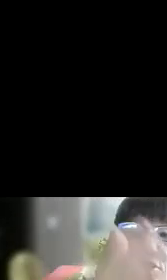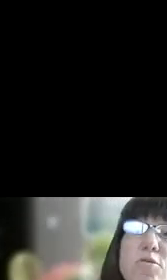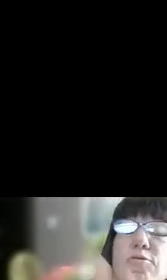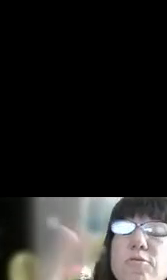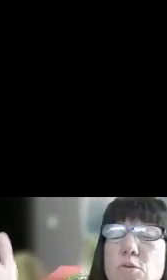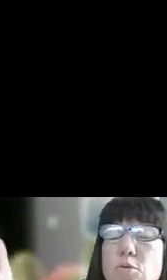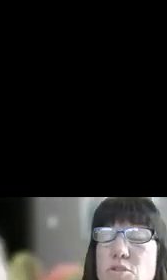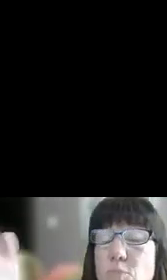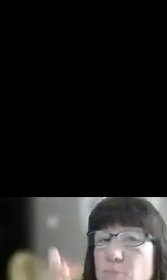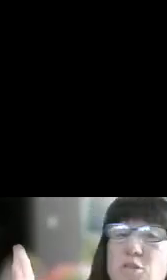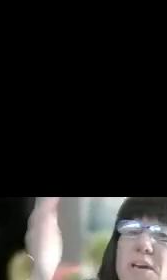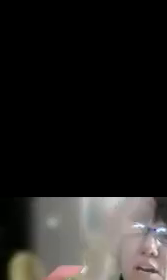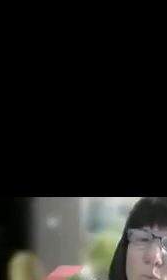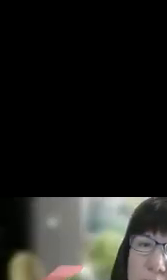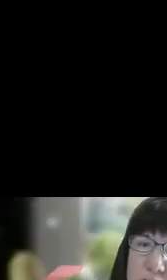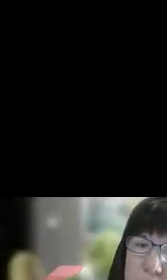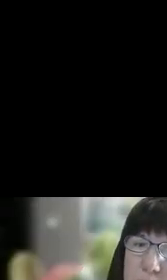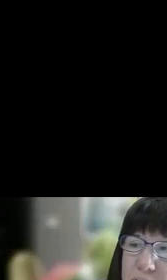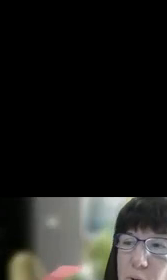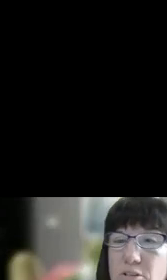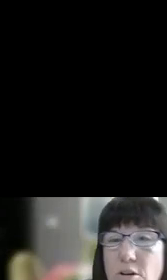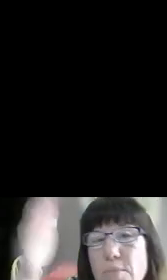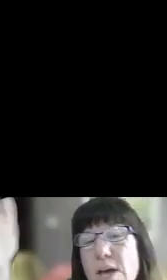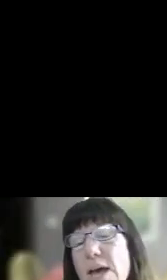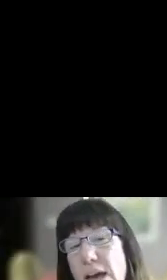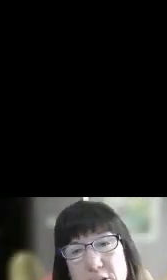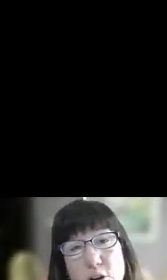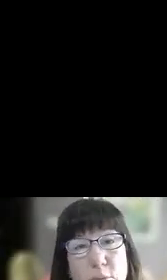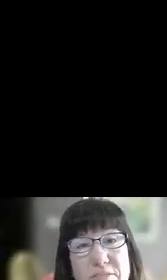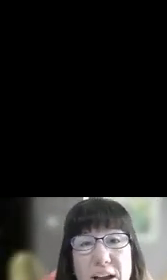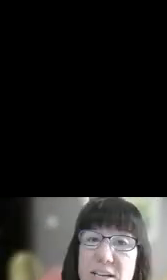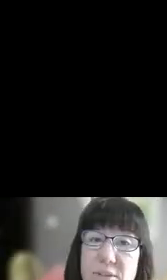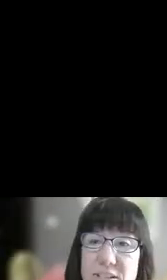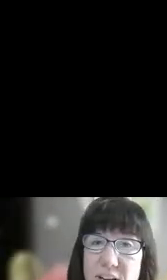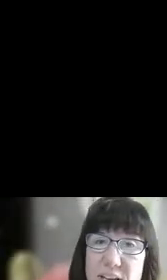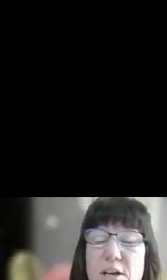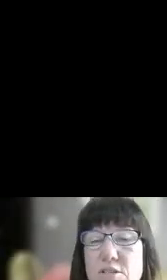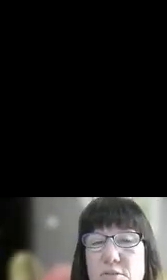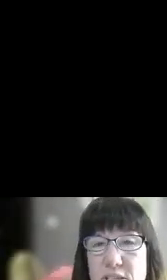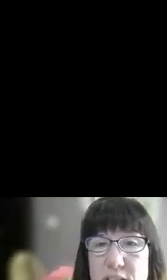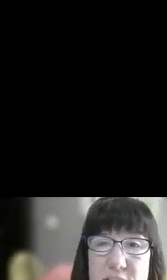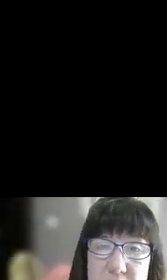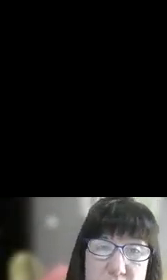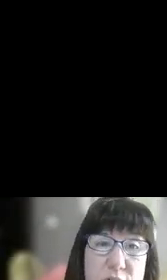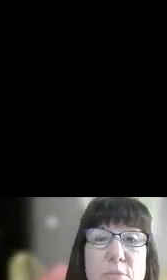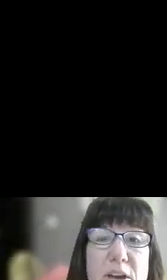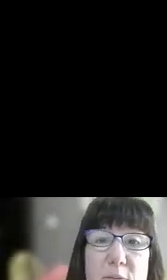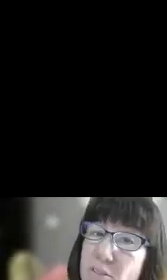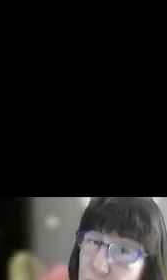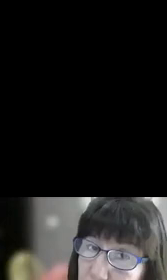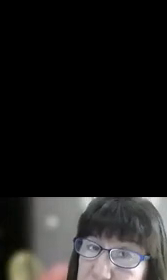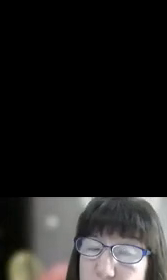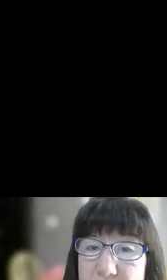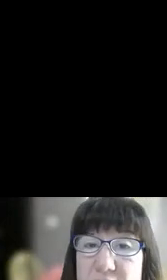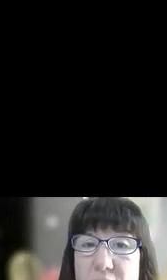because you switch between a work term, a paid work term, and a term of academic study. So it does extend your degree a bit, but